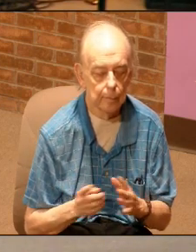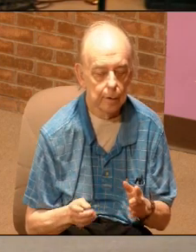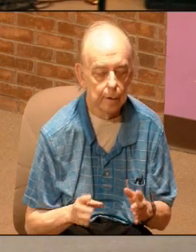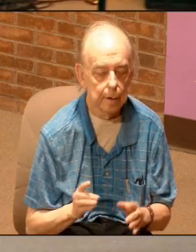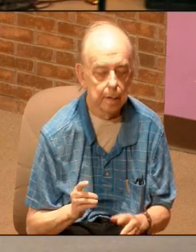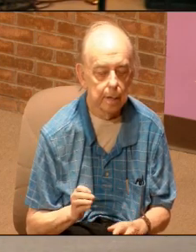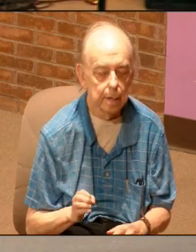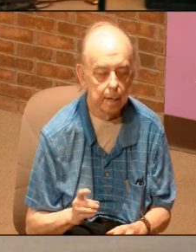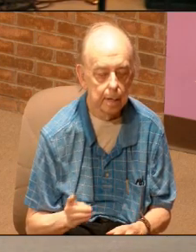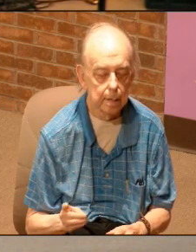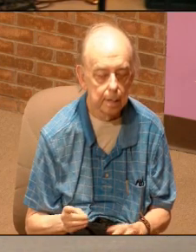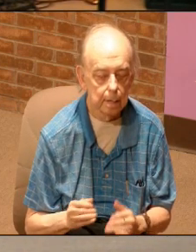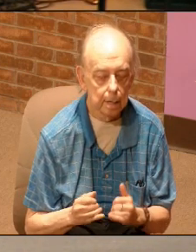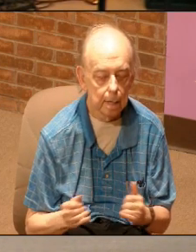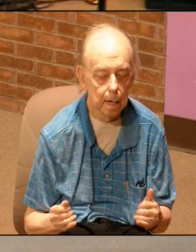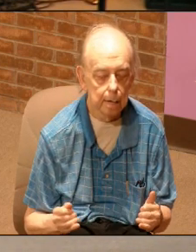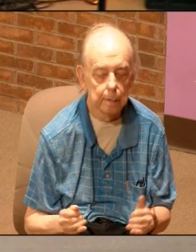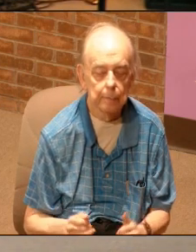deadline.